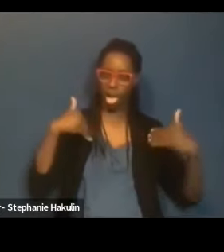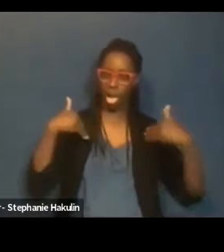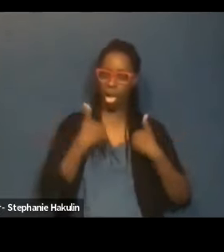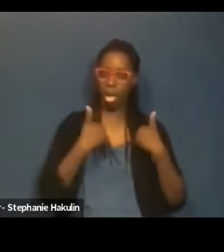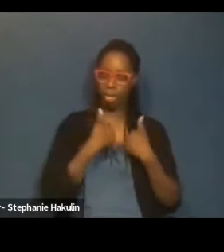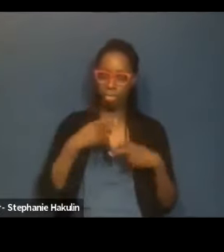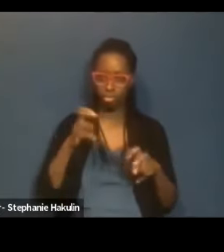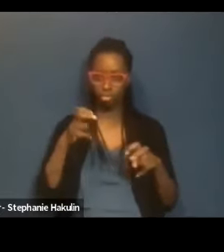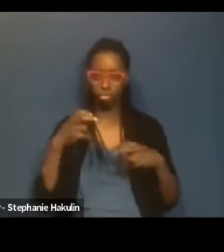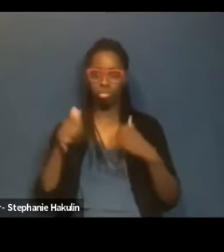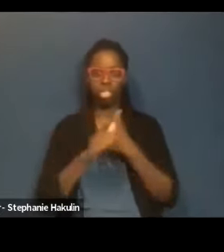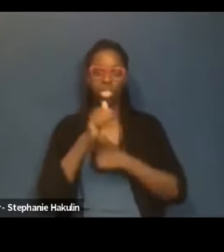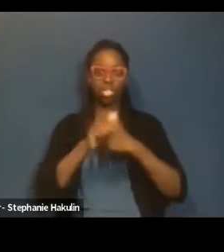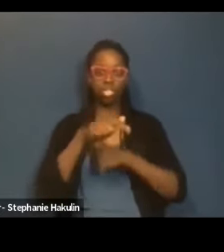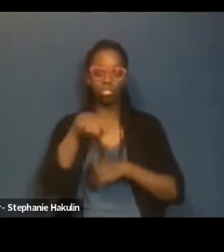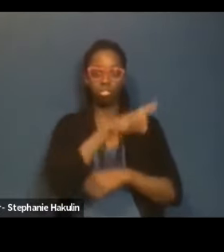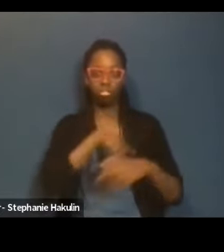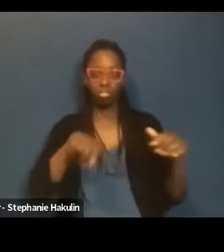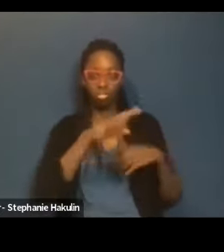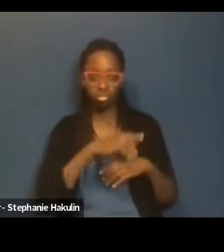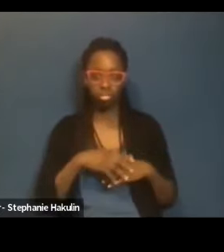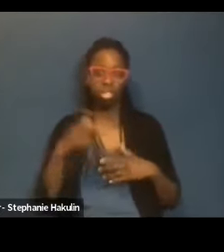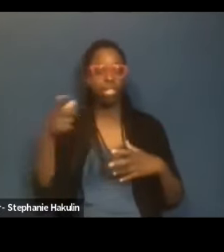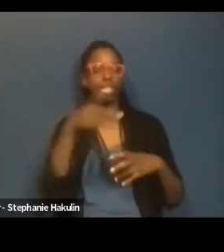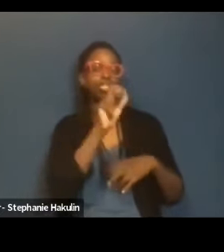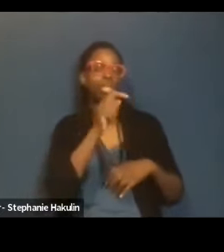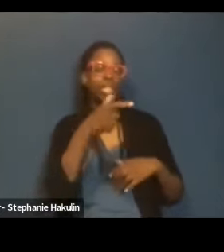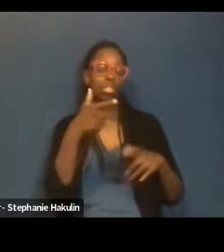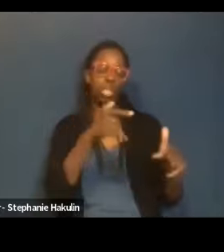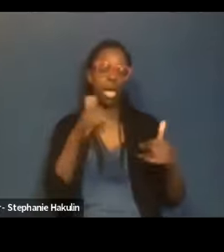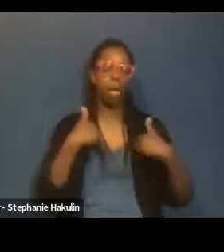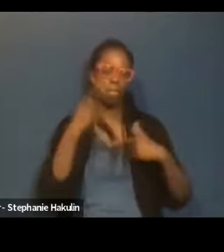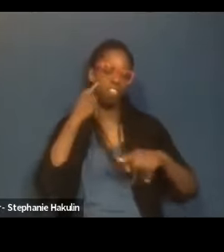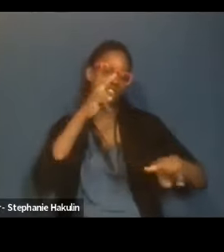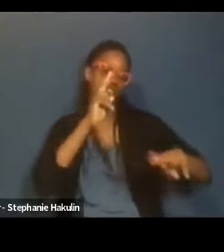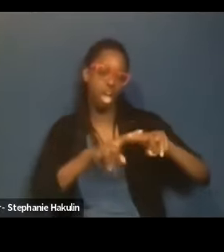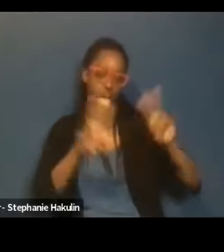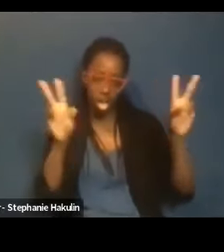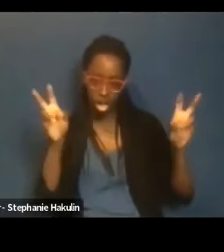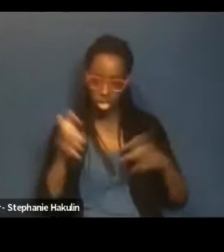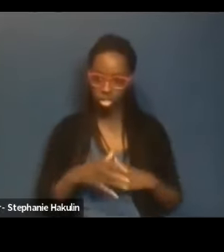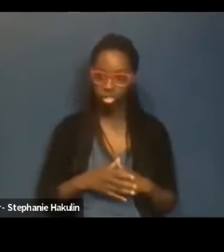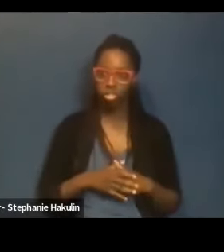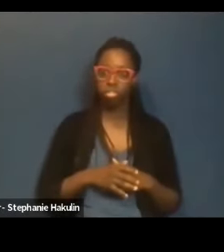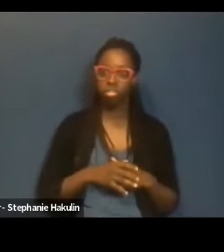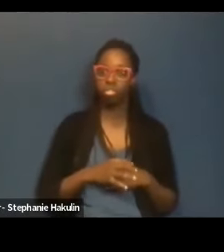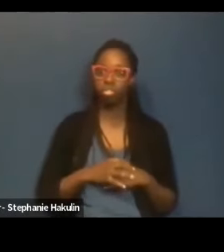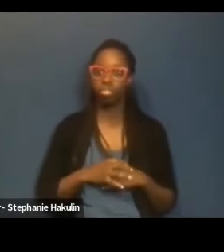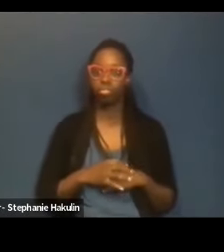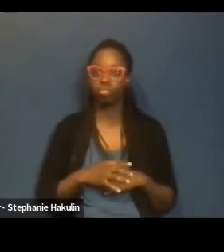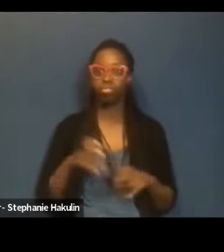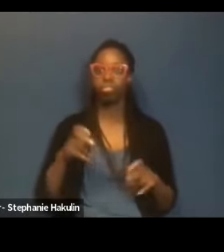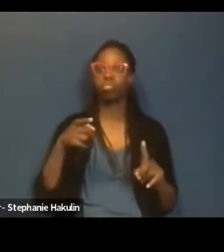revolutionary like Fred. And still be gunned down like a dog just for us to murder a movement in cold blood.